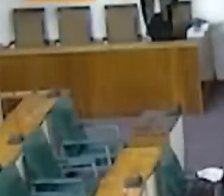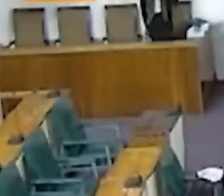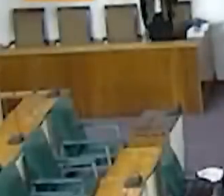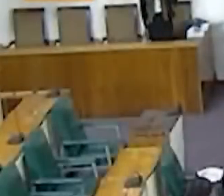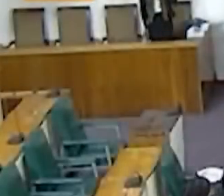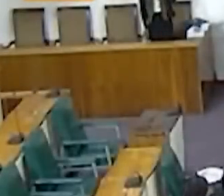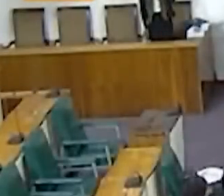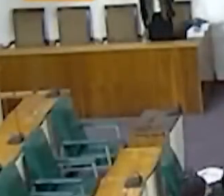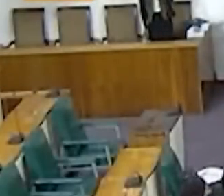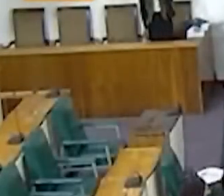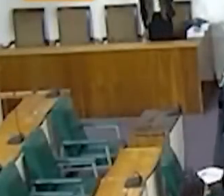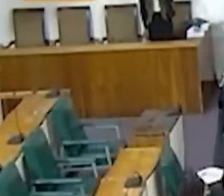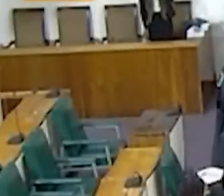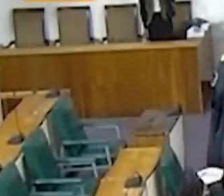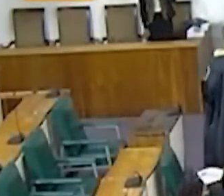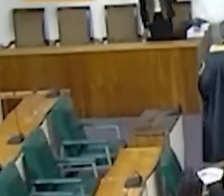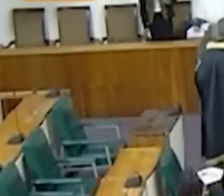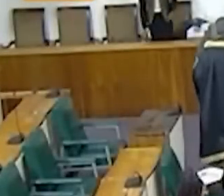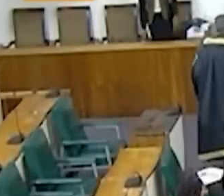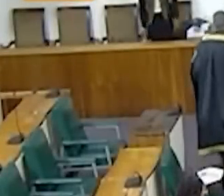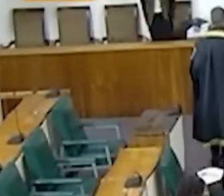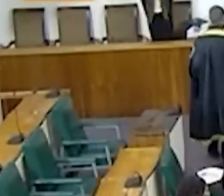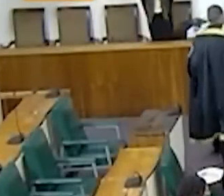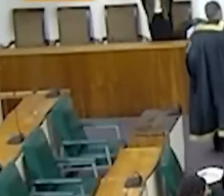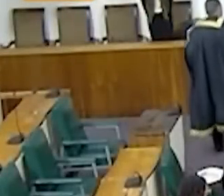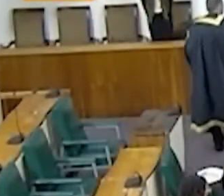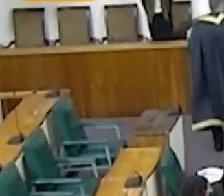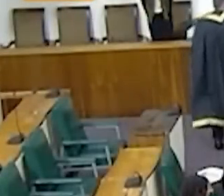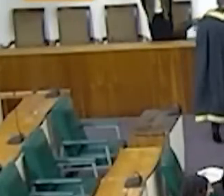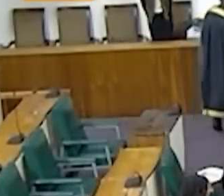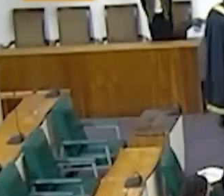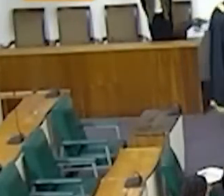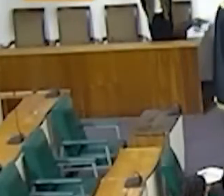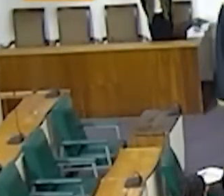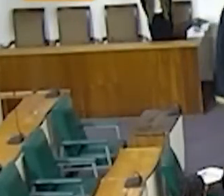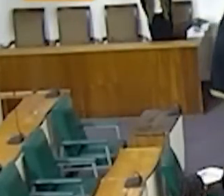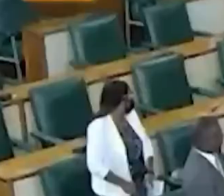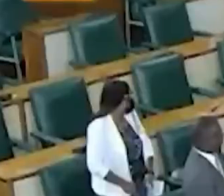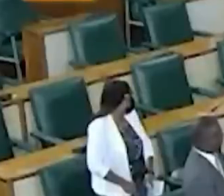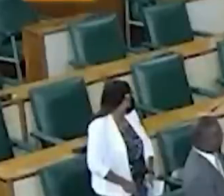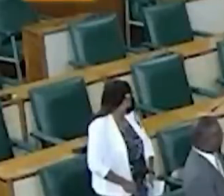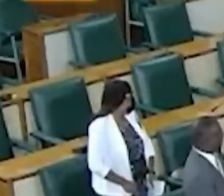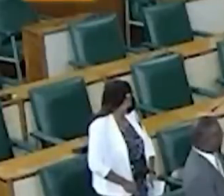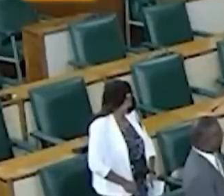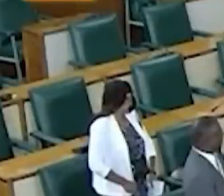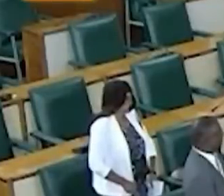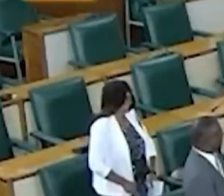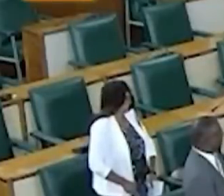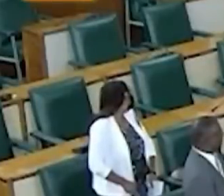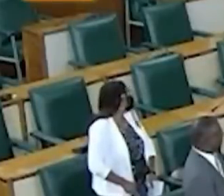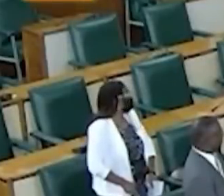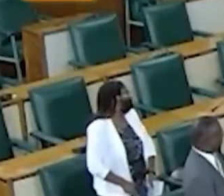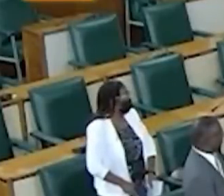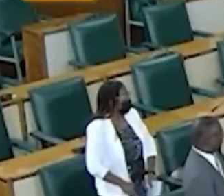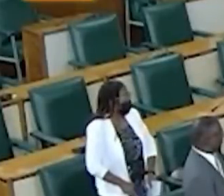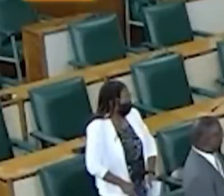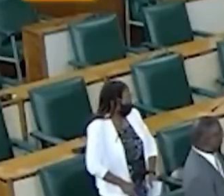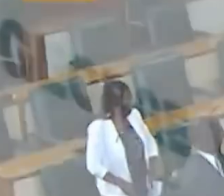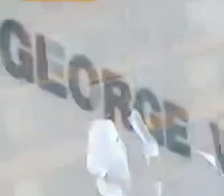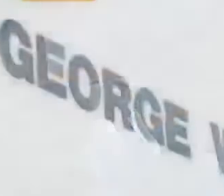chairman. Members shall not sit or stand with their backs towards the presiding